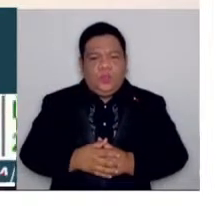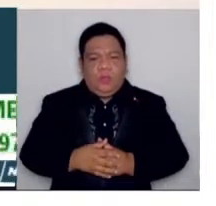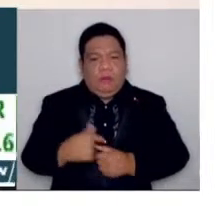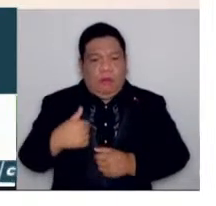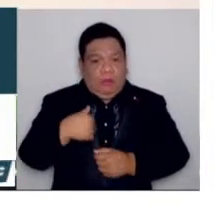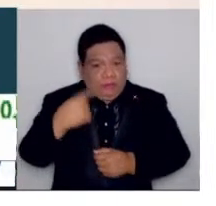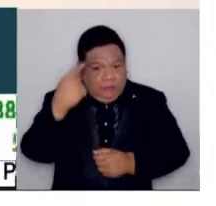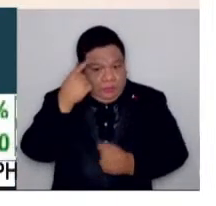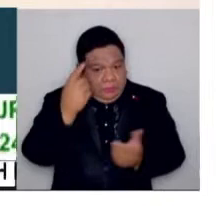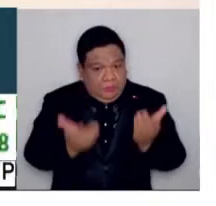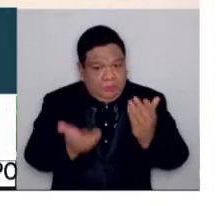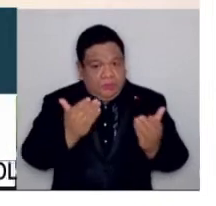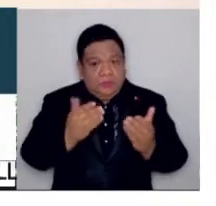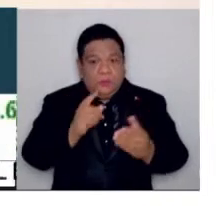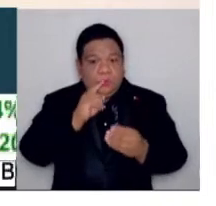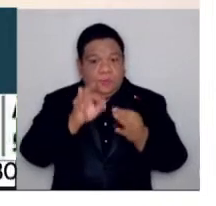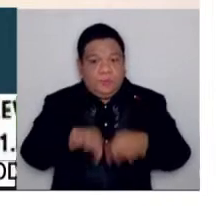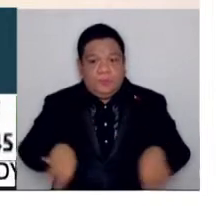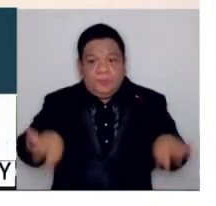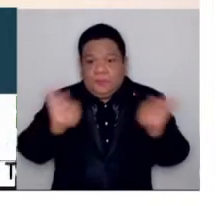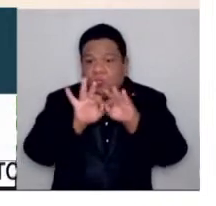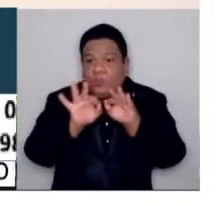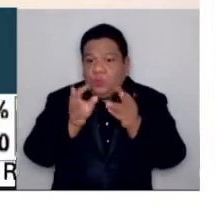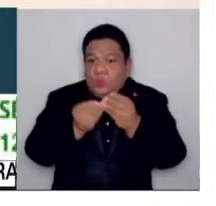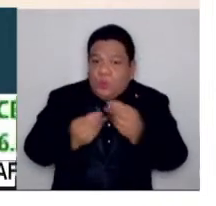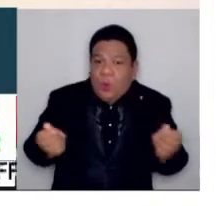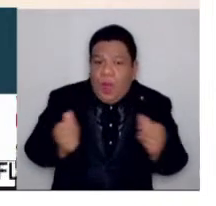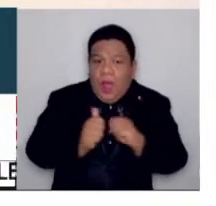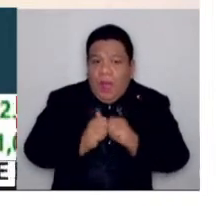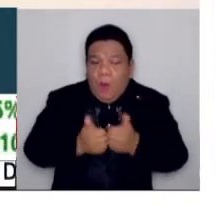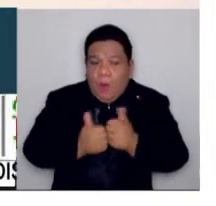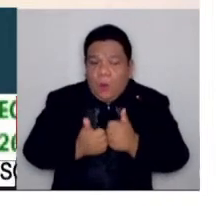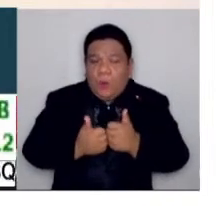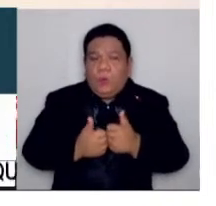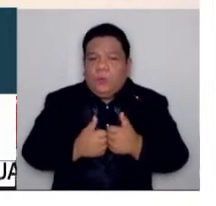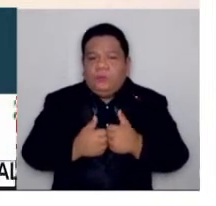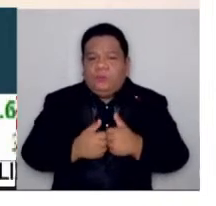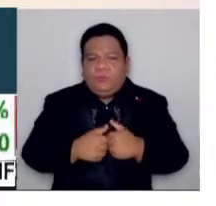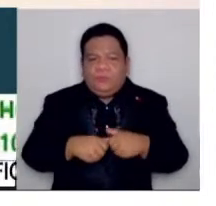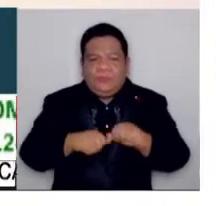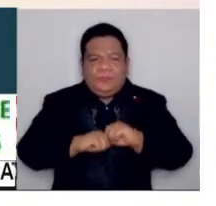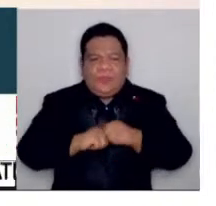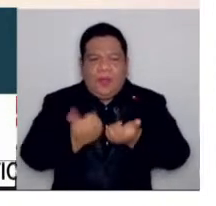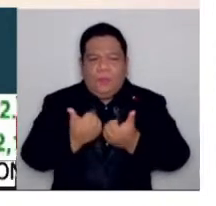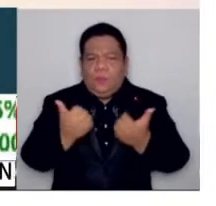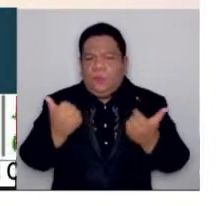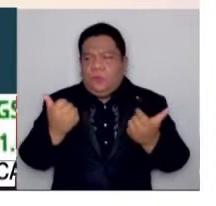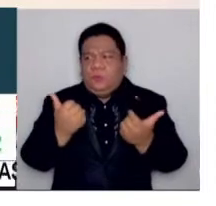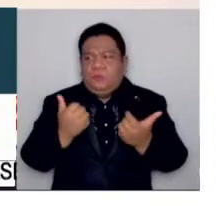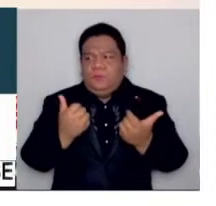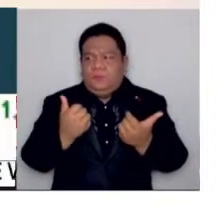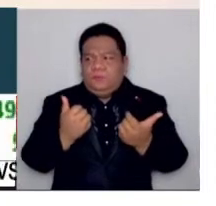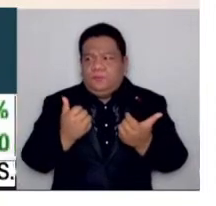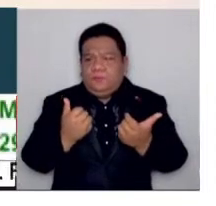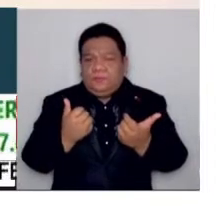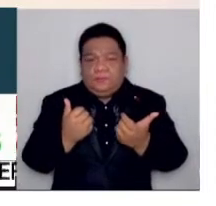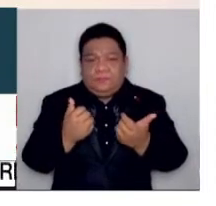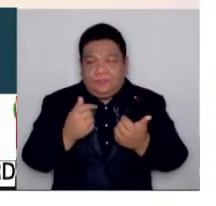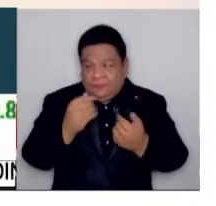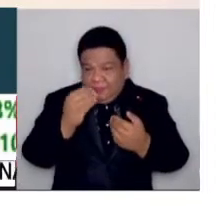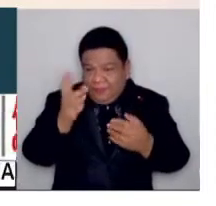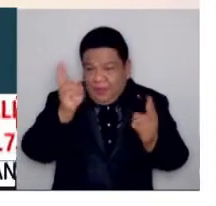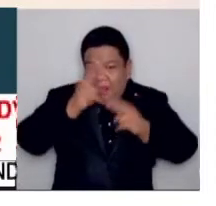primary solution will really be the how to counter the disinformation